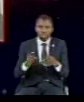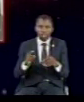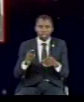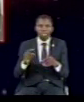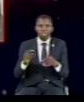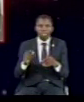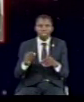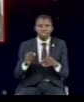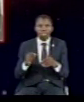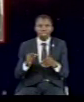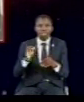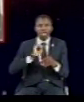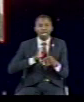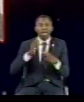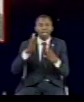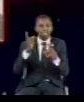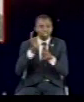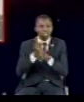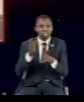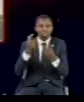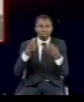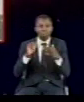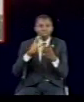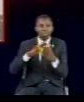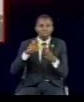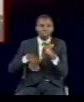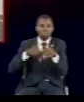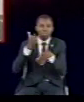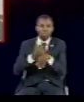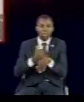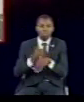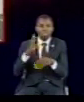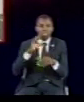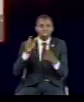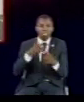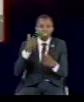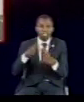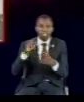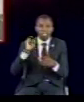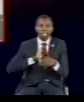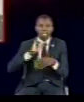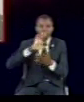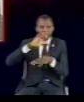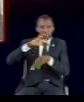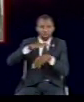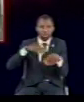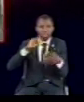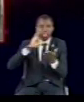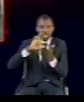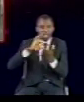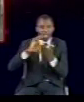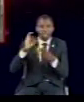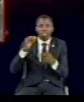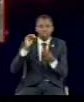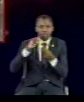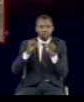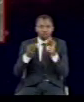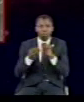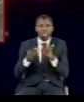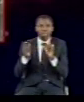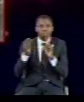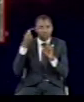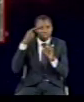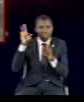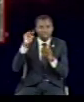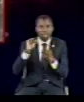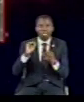want to confirm. They said, I should call my account number. I called my account number. They said, oh, this is wonderful.